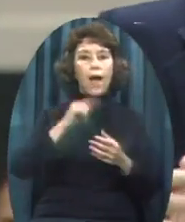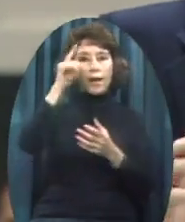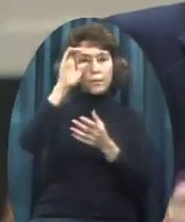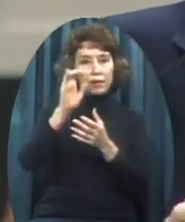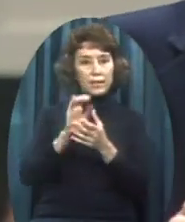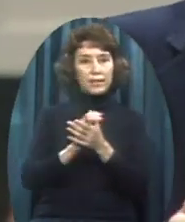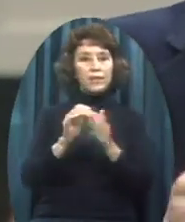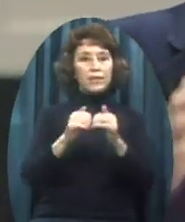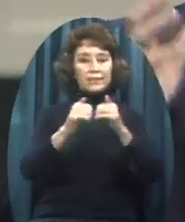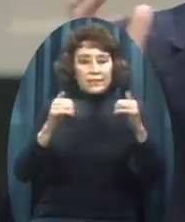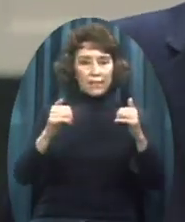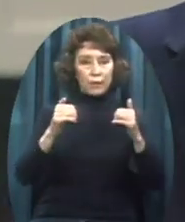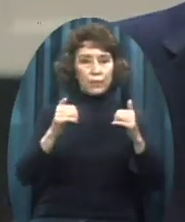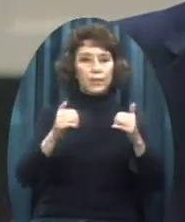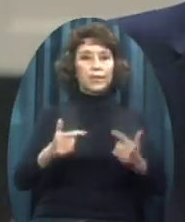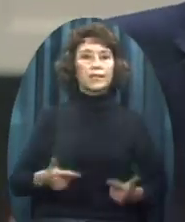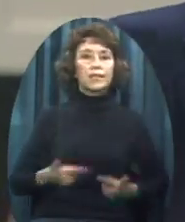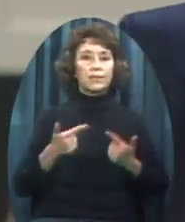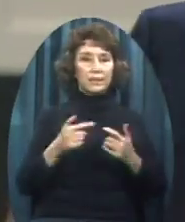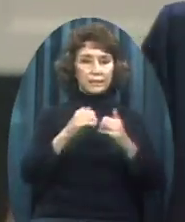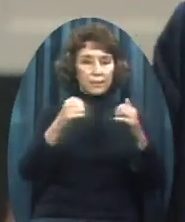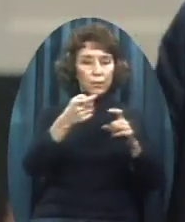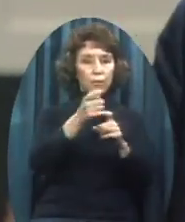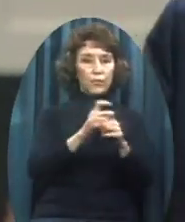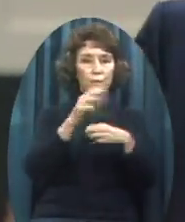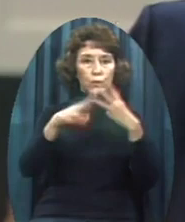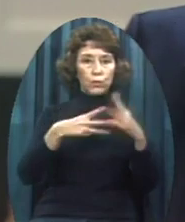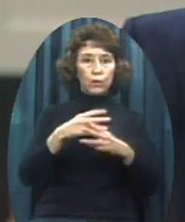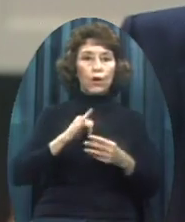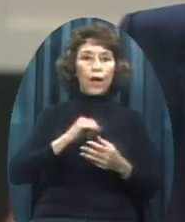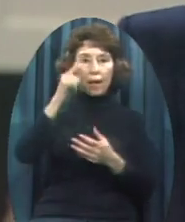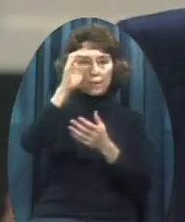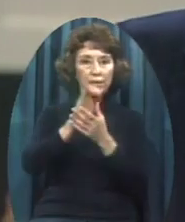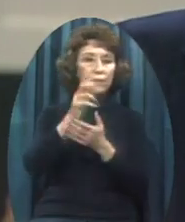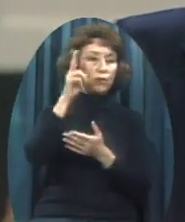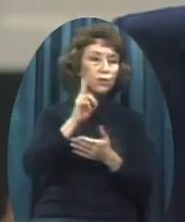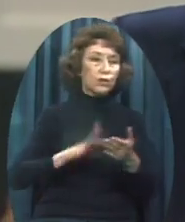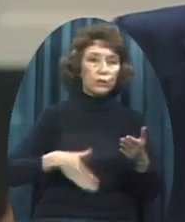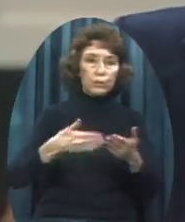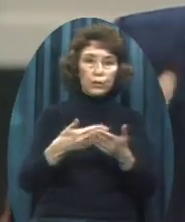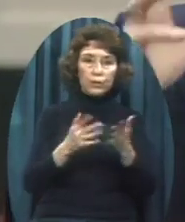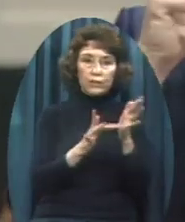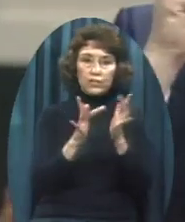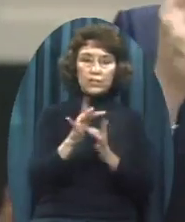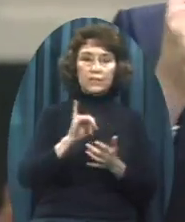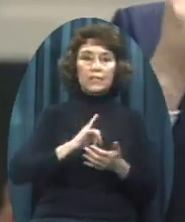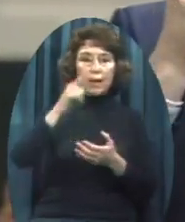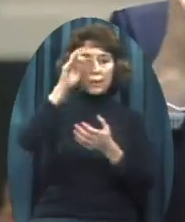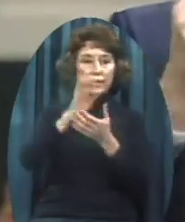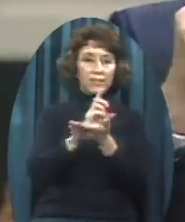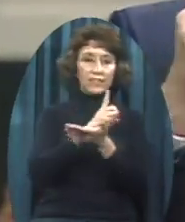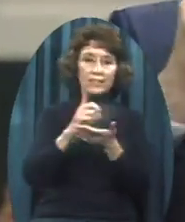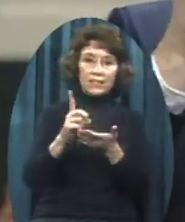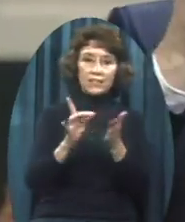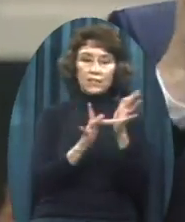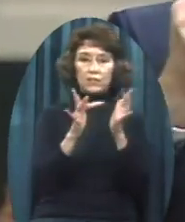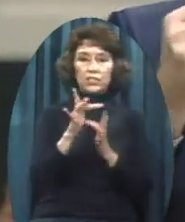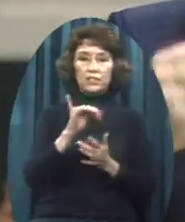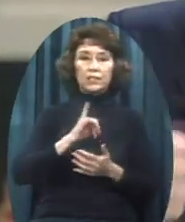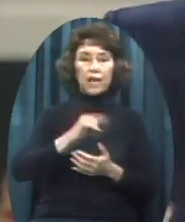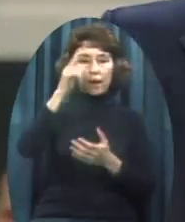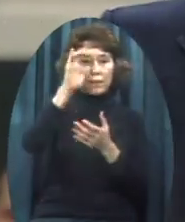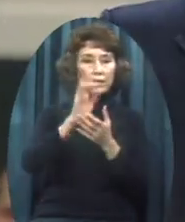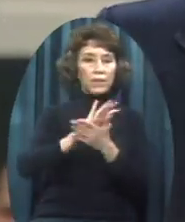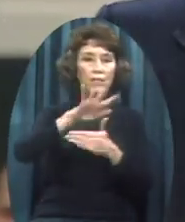the deity of Christ, which includes his virgin birth. I believe in holy living. I believe in all the traditional doctrines of